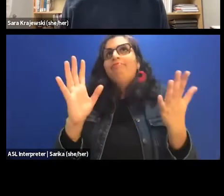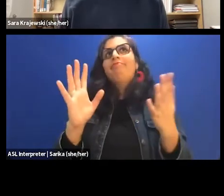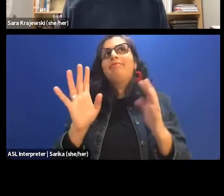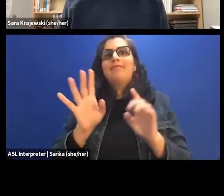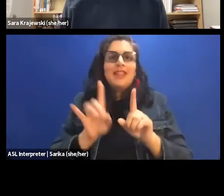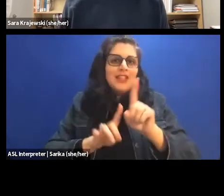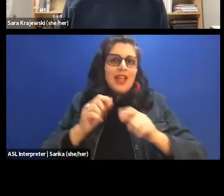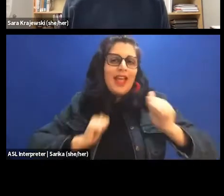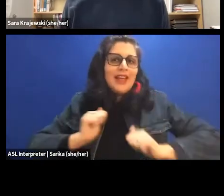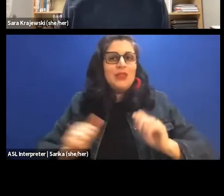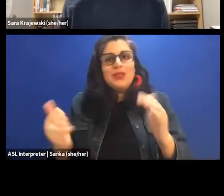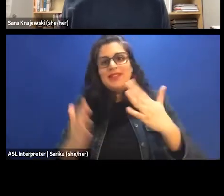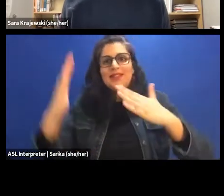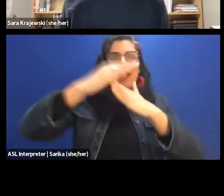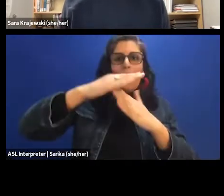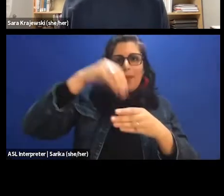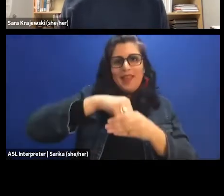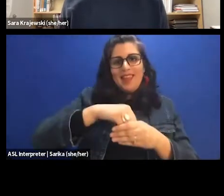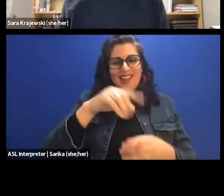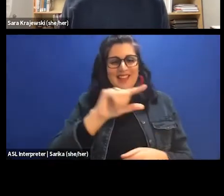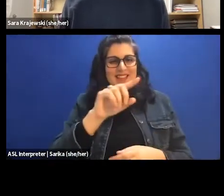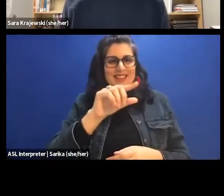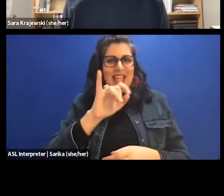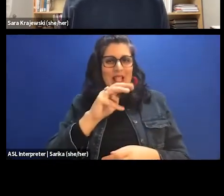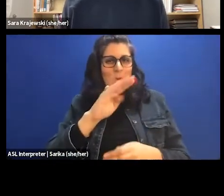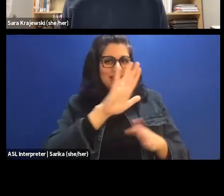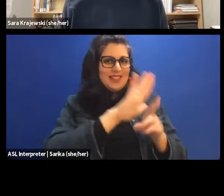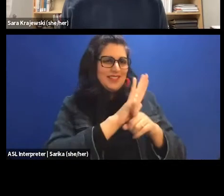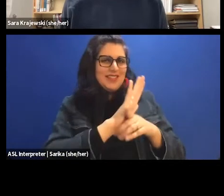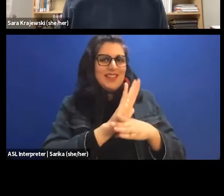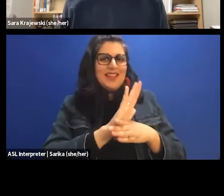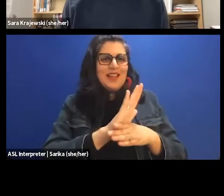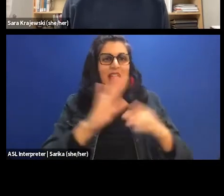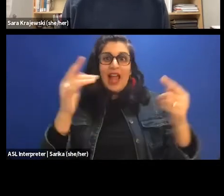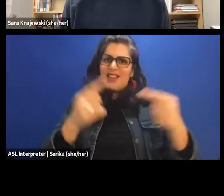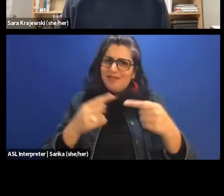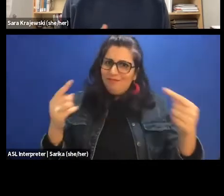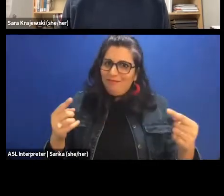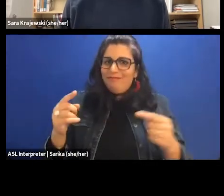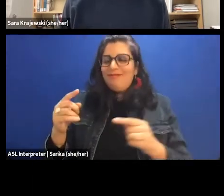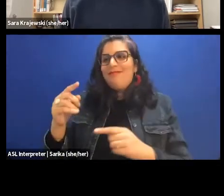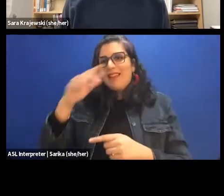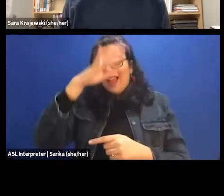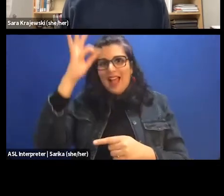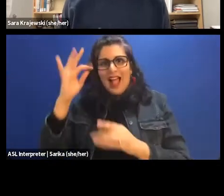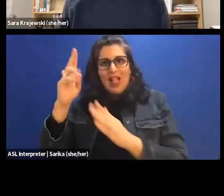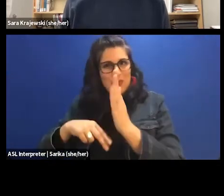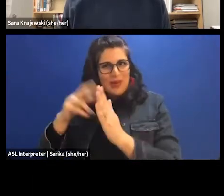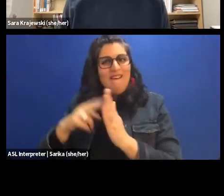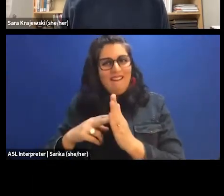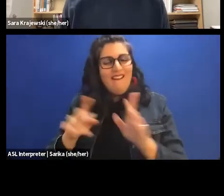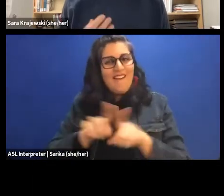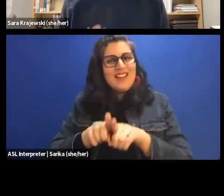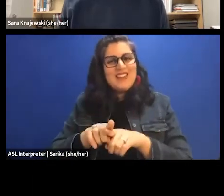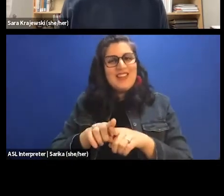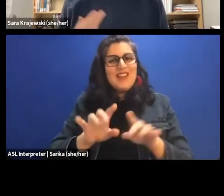he produces. And I think it's quite a contrast to the Kahlo portrait of her, and also quite a contrast to how